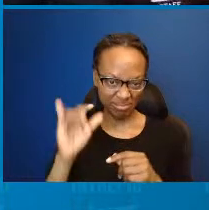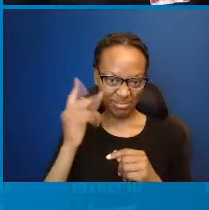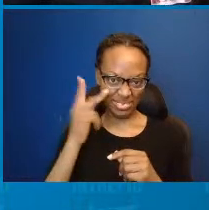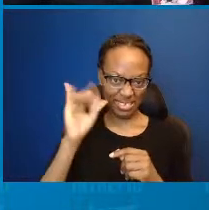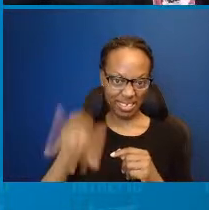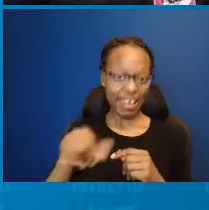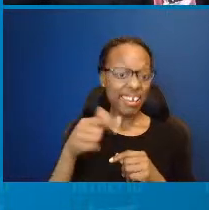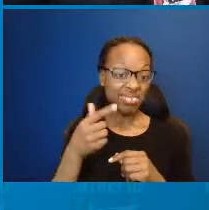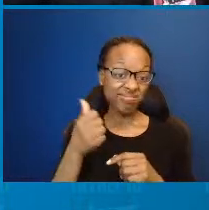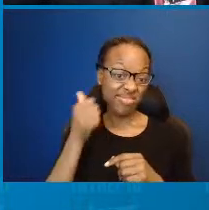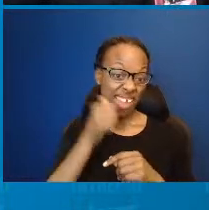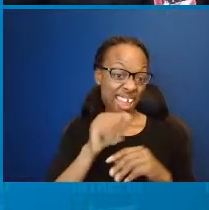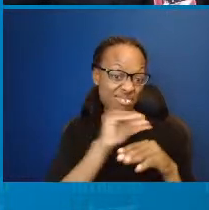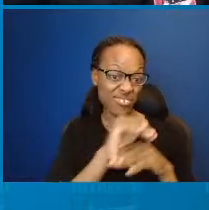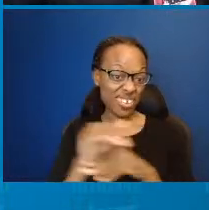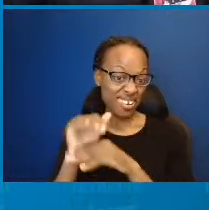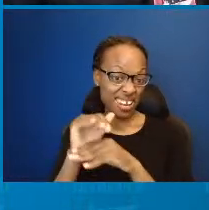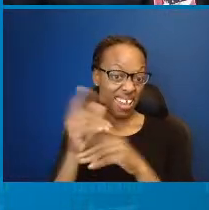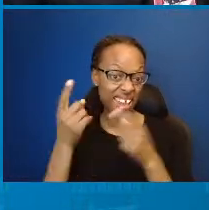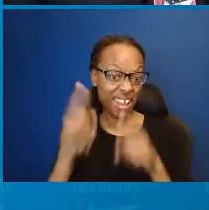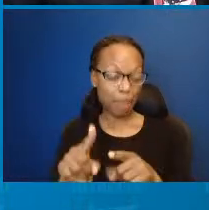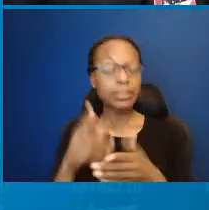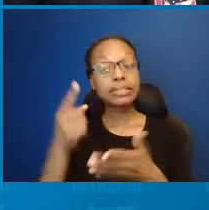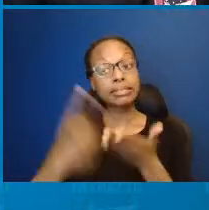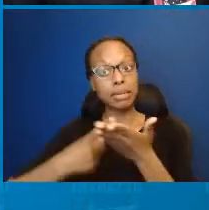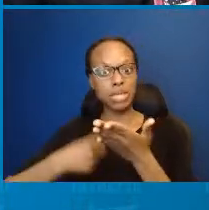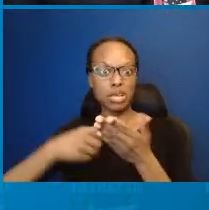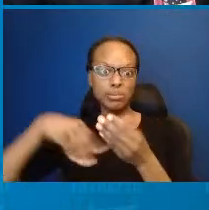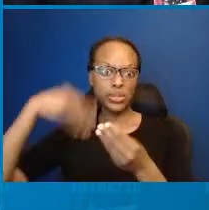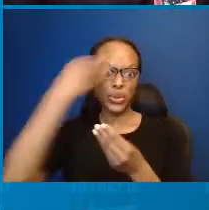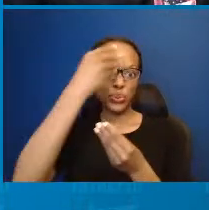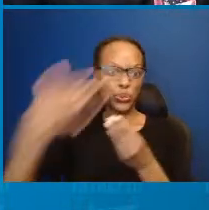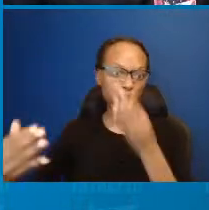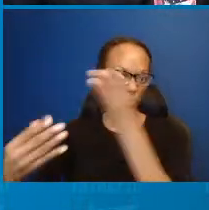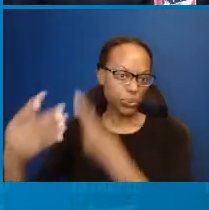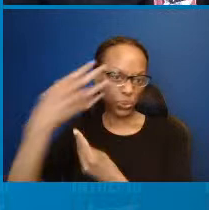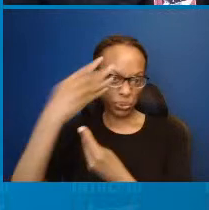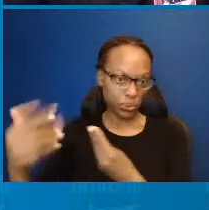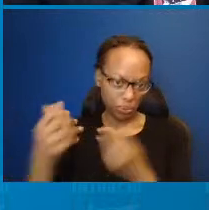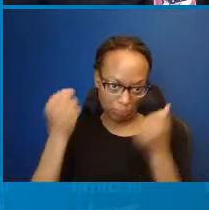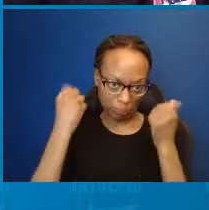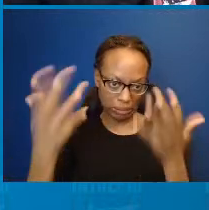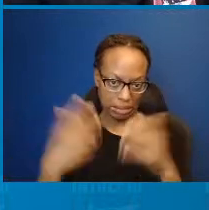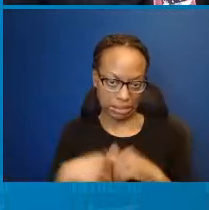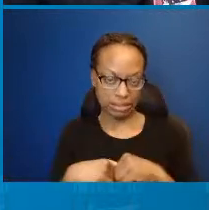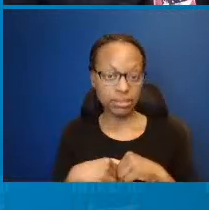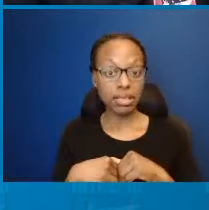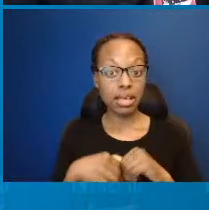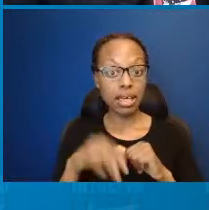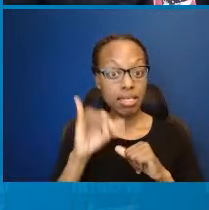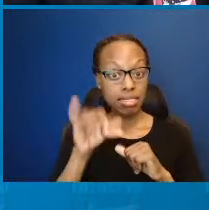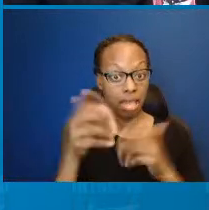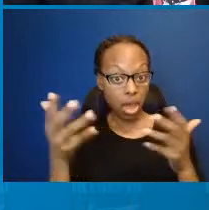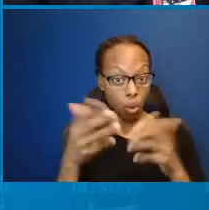almost every night. Sometimes it happens more often than other nights, right? These happen to